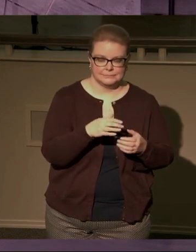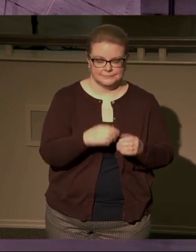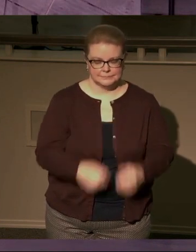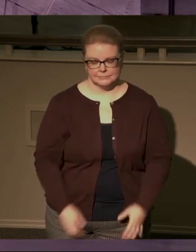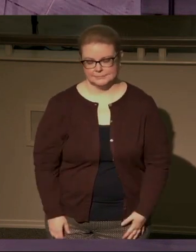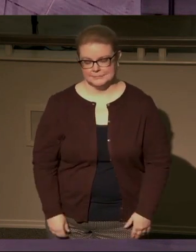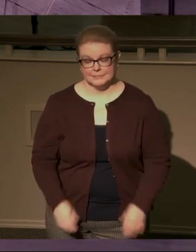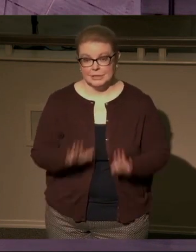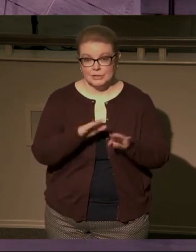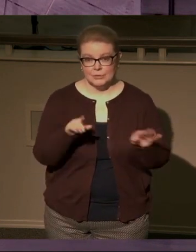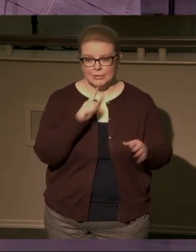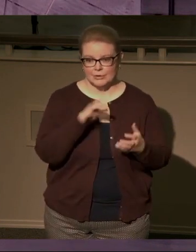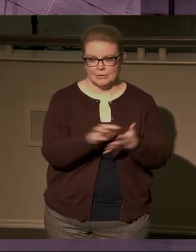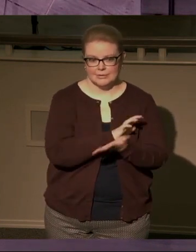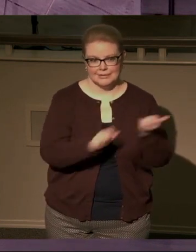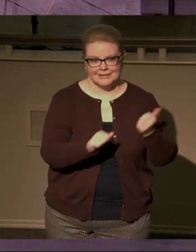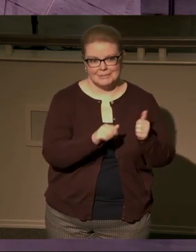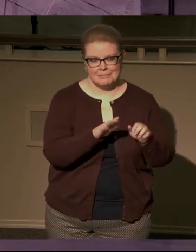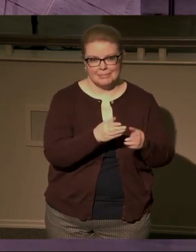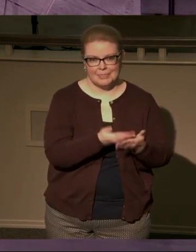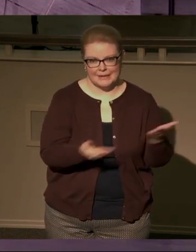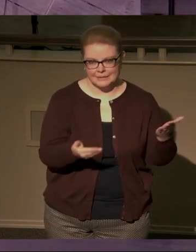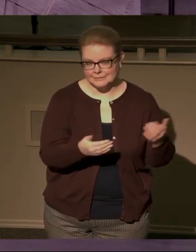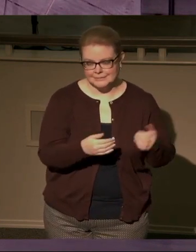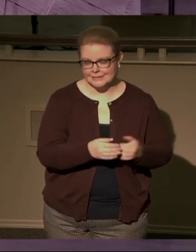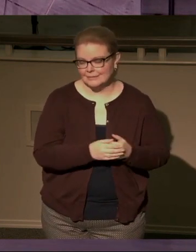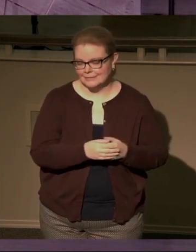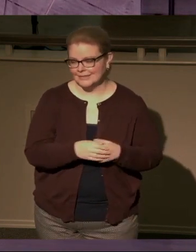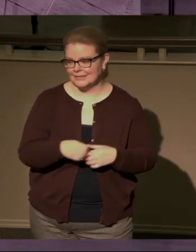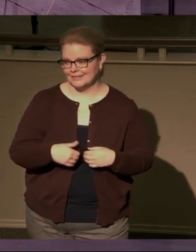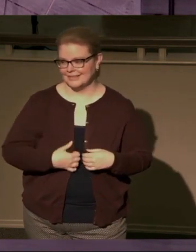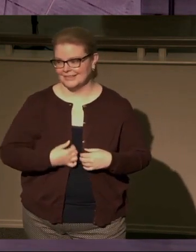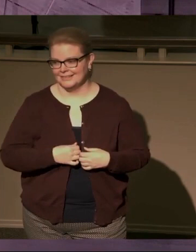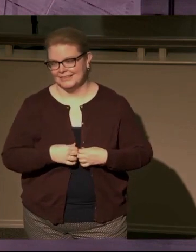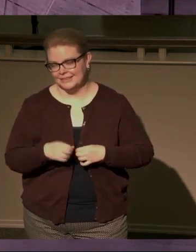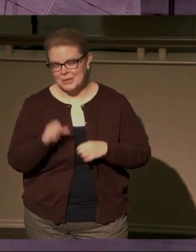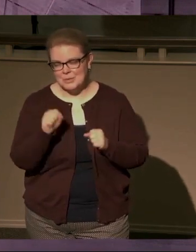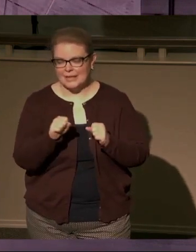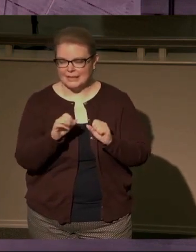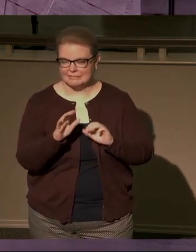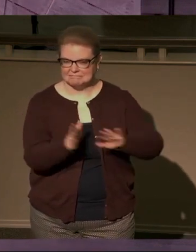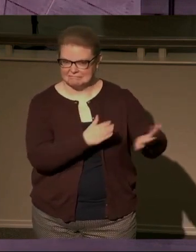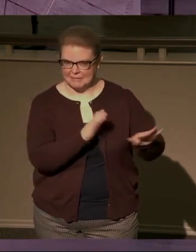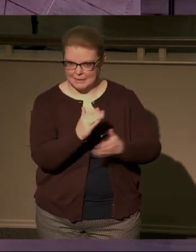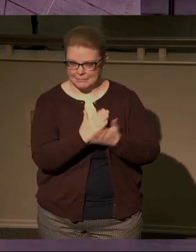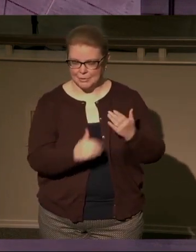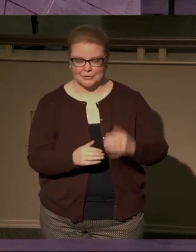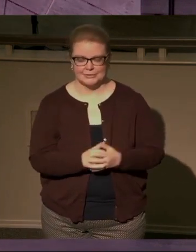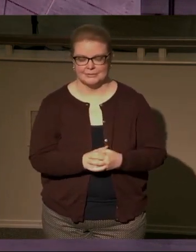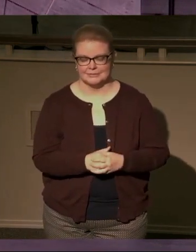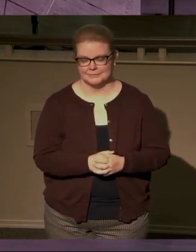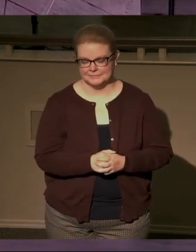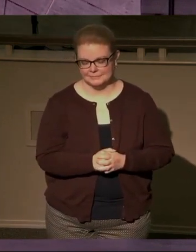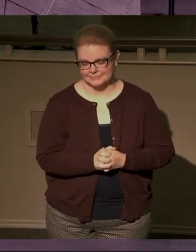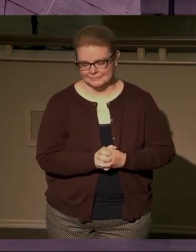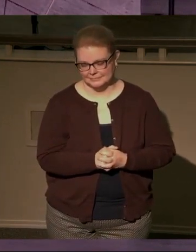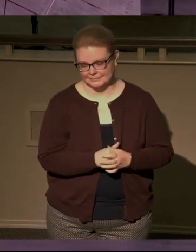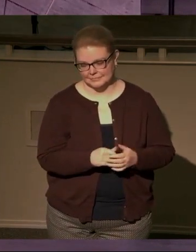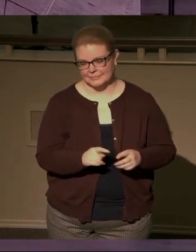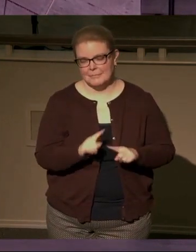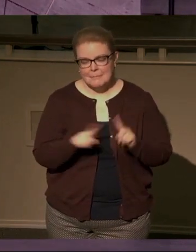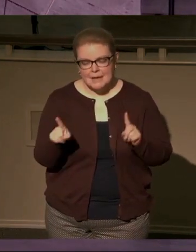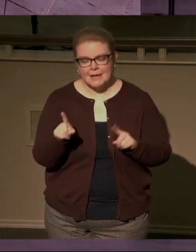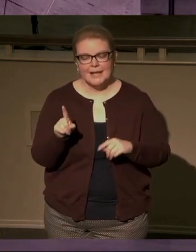You can probably skate past that pretty quickly. But your kids need